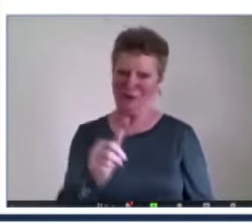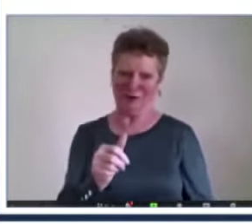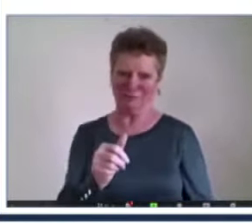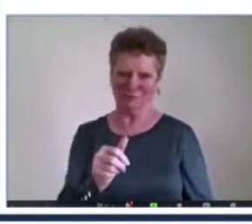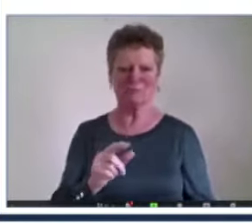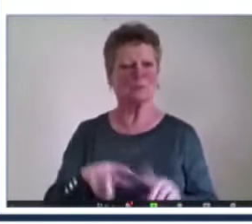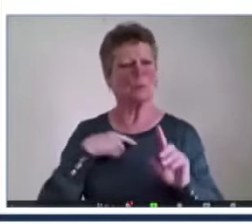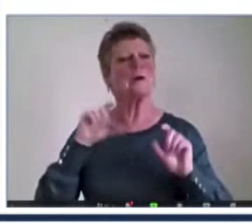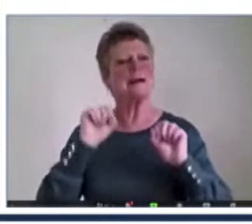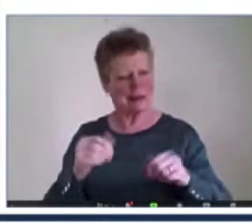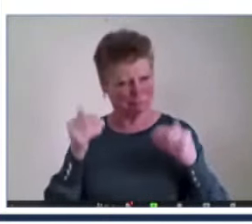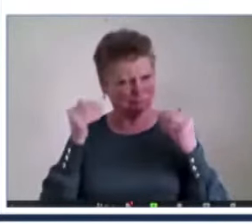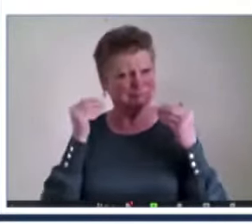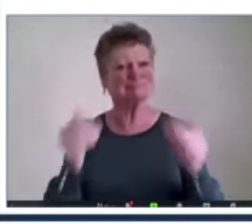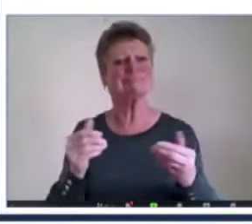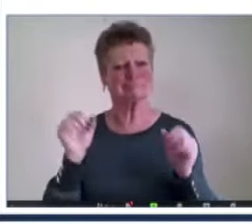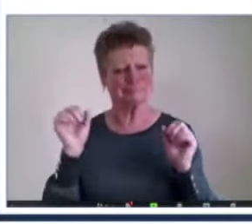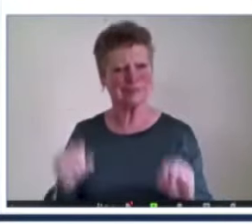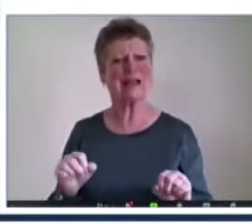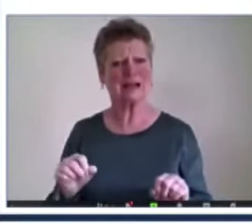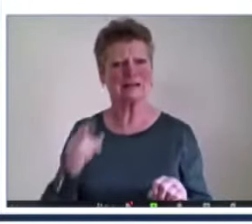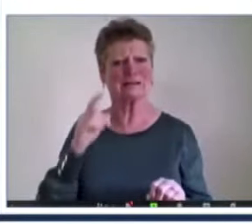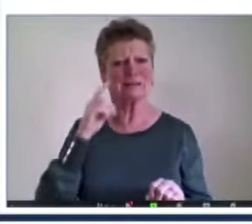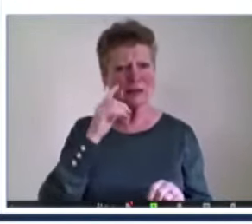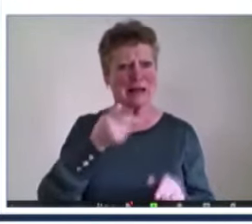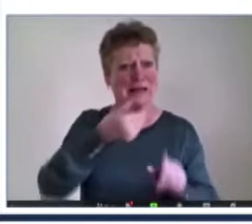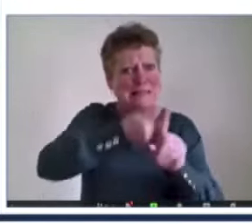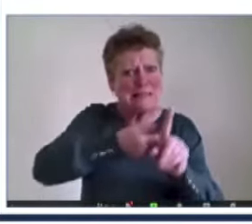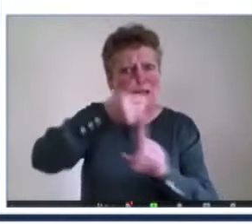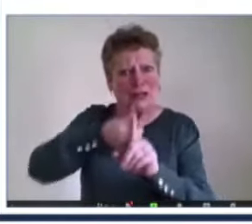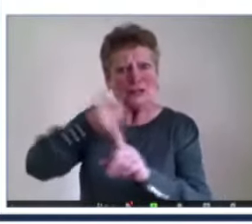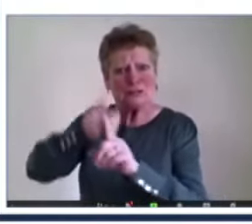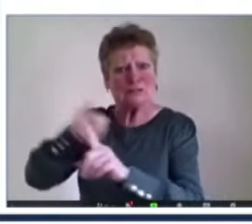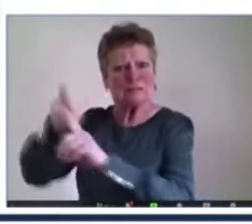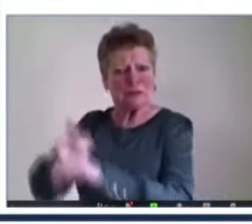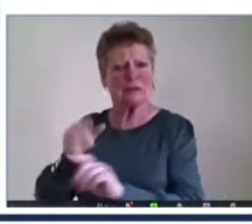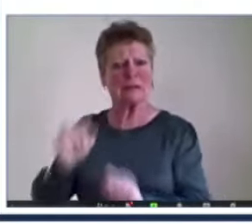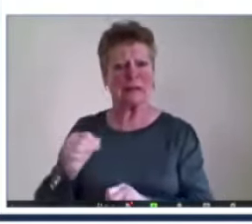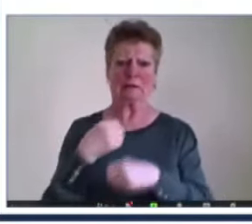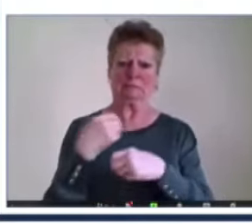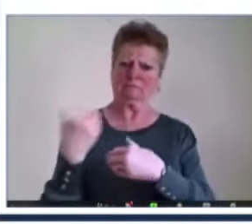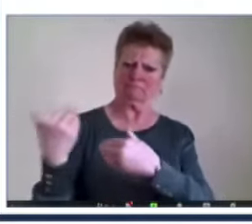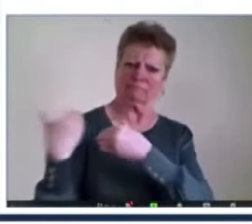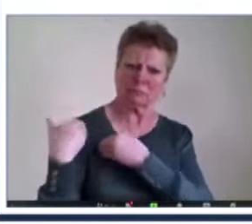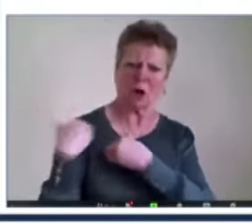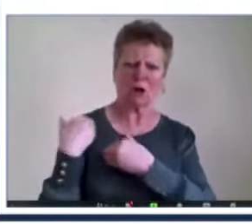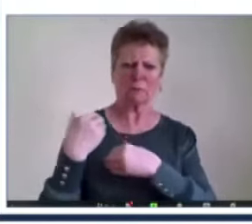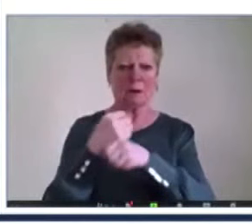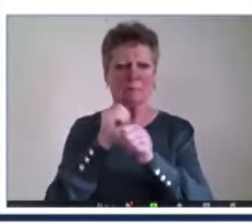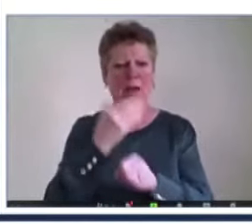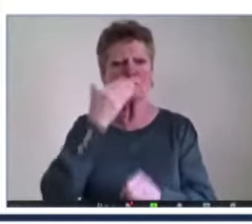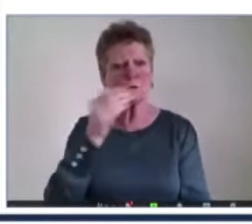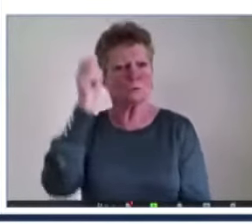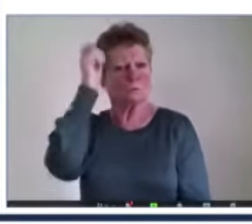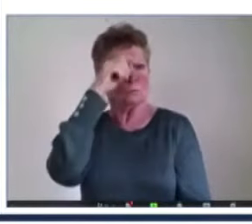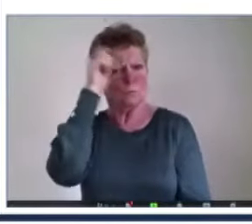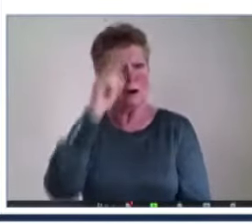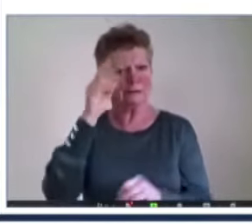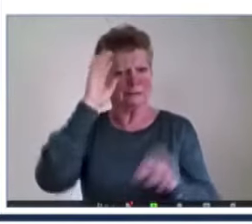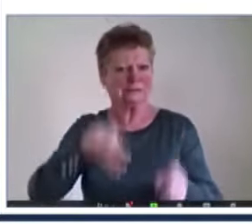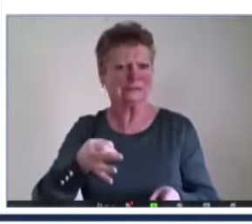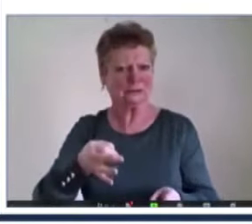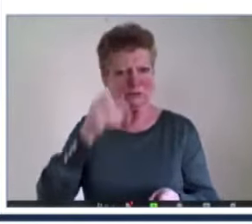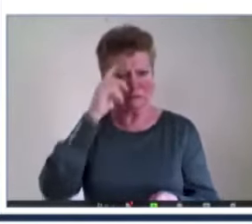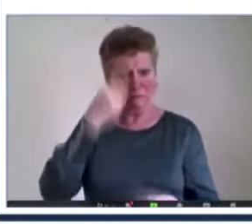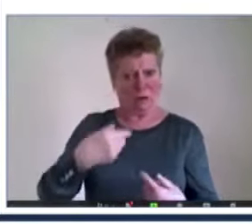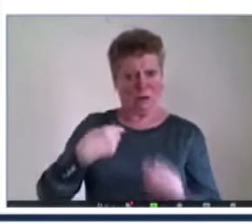move forward. Because individually we have the tools to make responsible decisions, not only for ourselves, but for those around